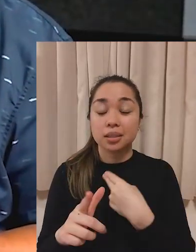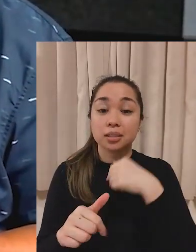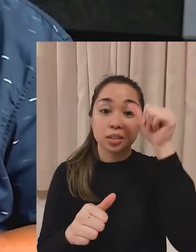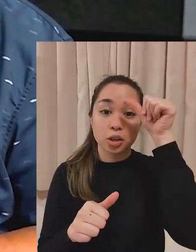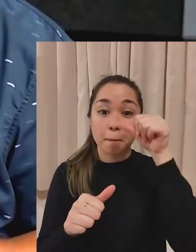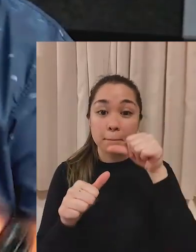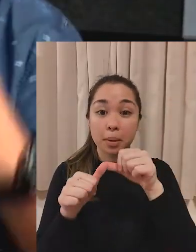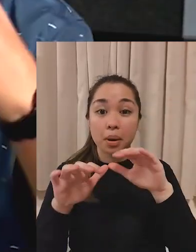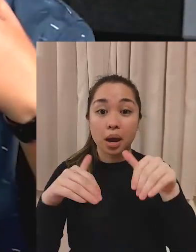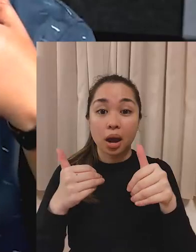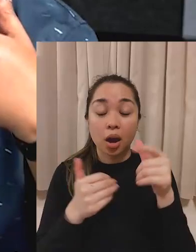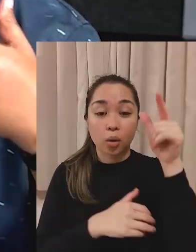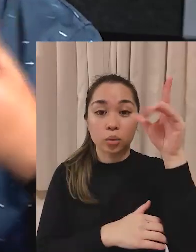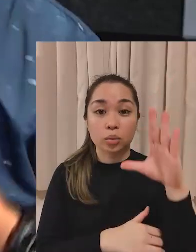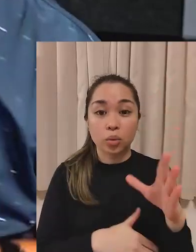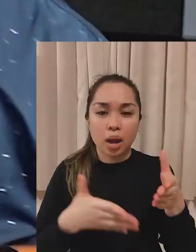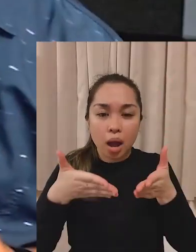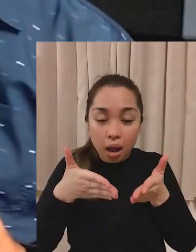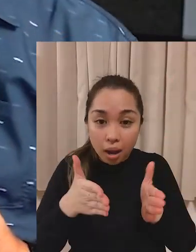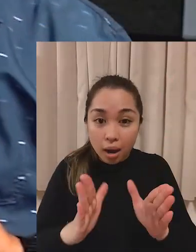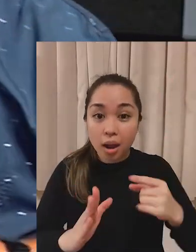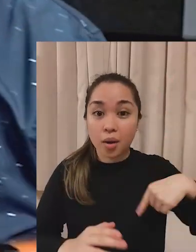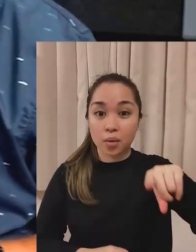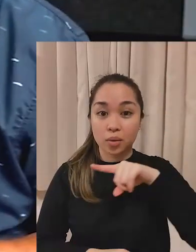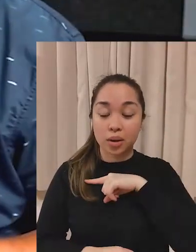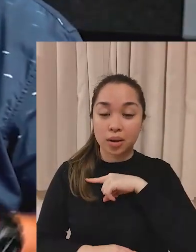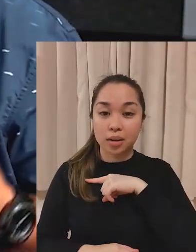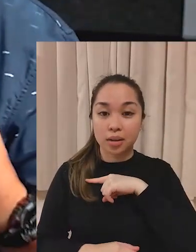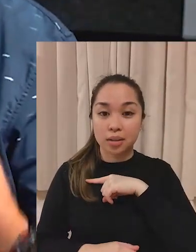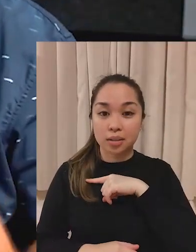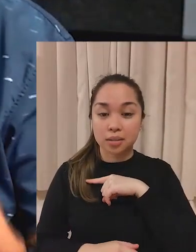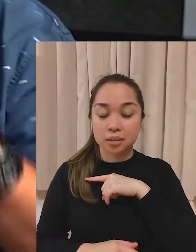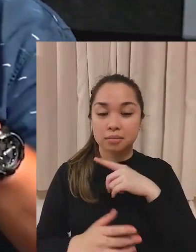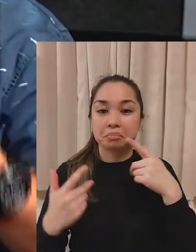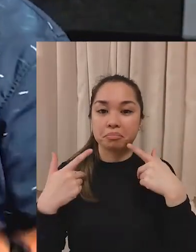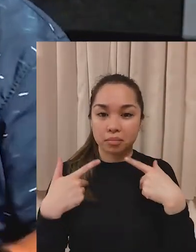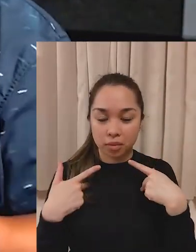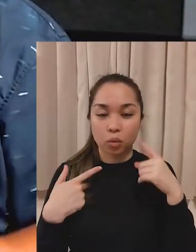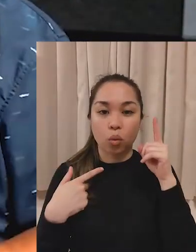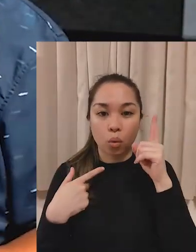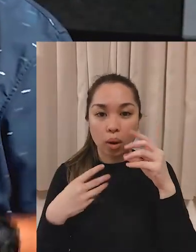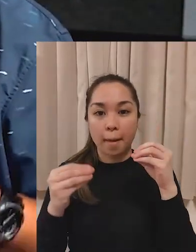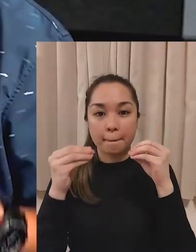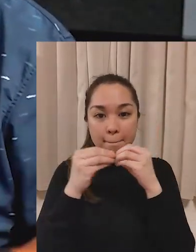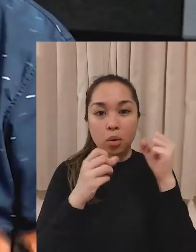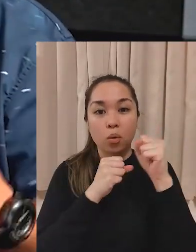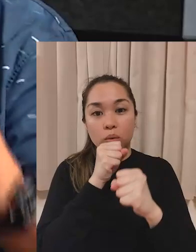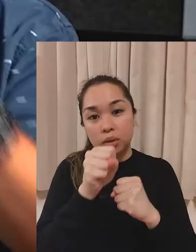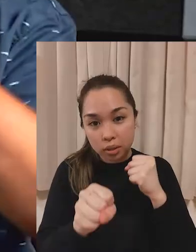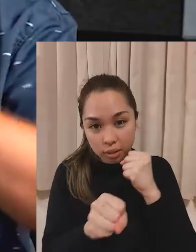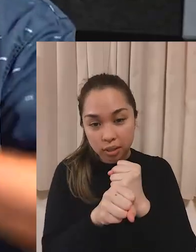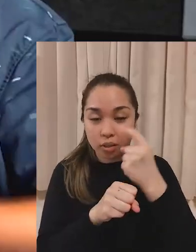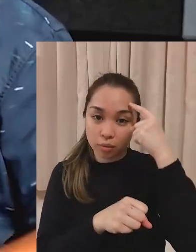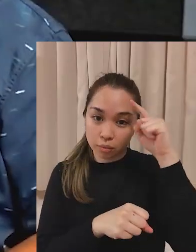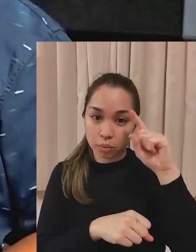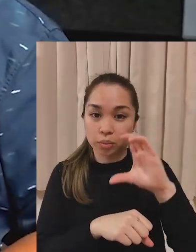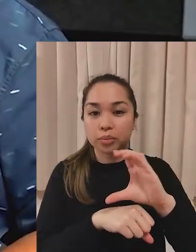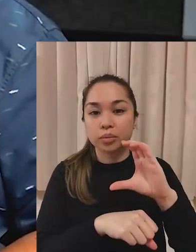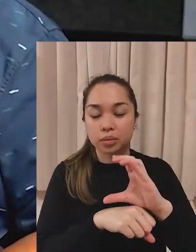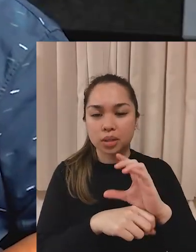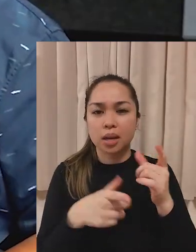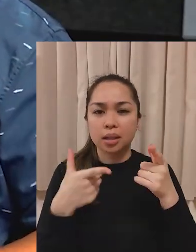for us to survive another year yet again as a church and say a prayer of